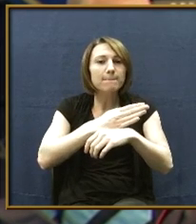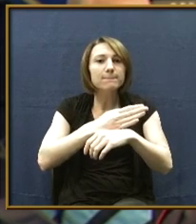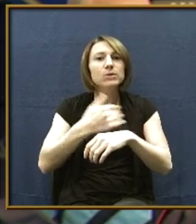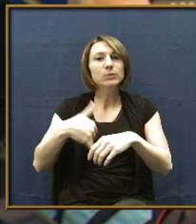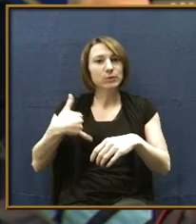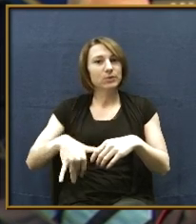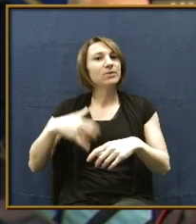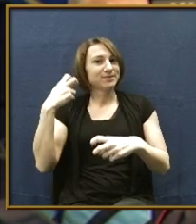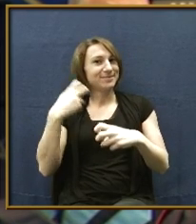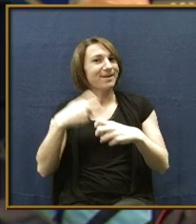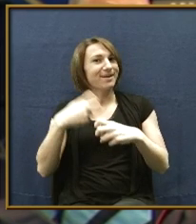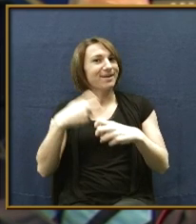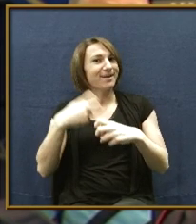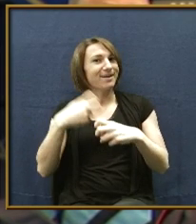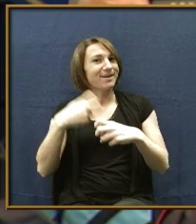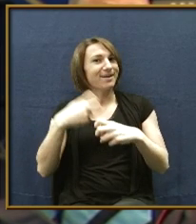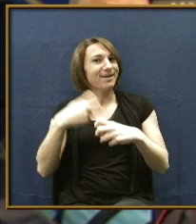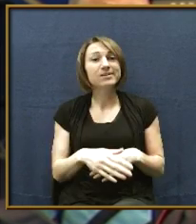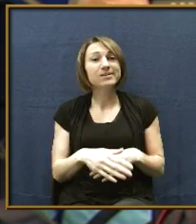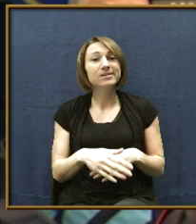is a daunting task.